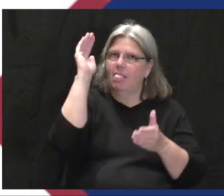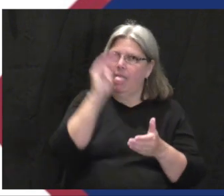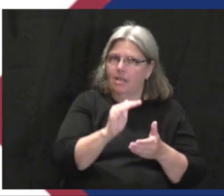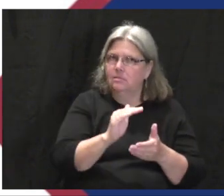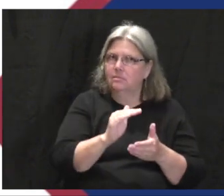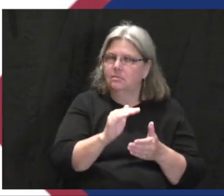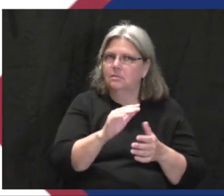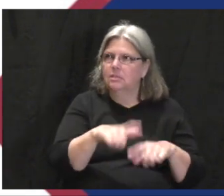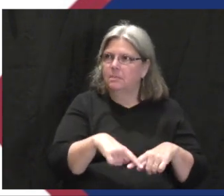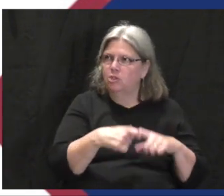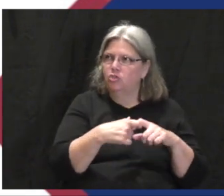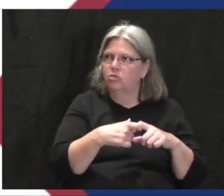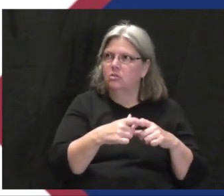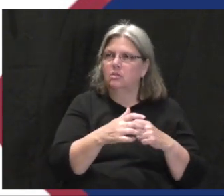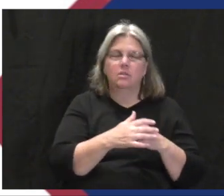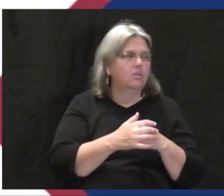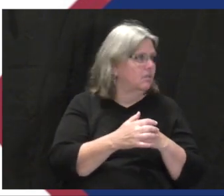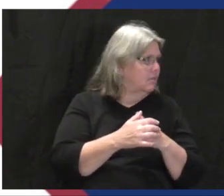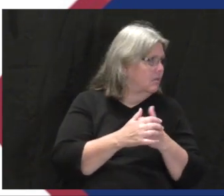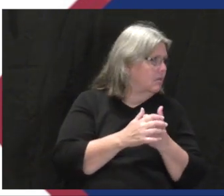Okay.